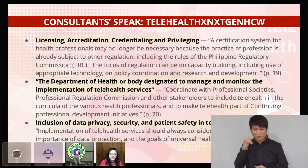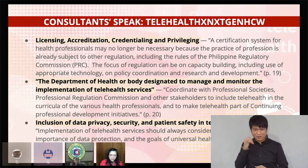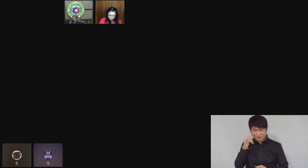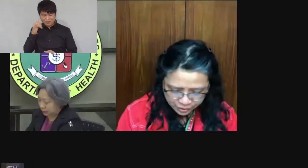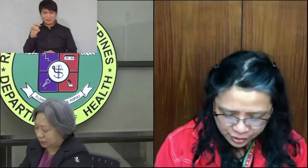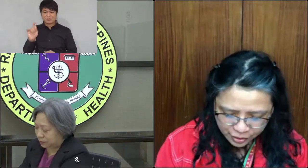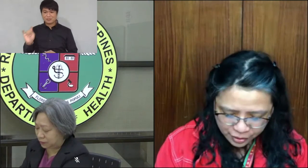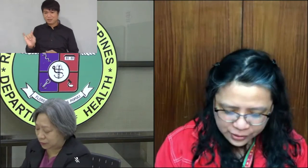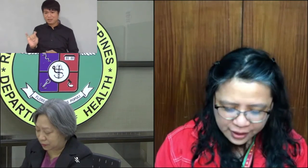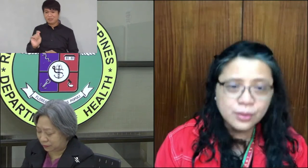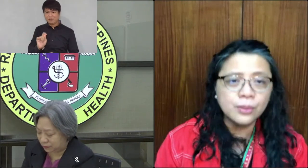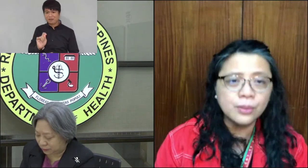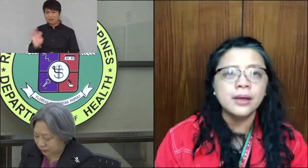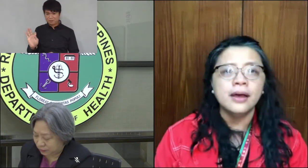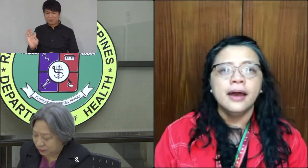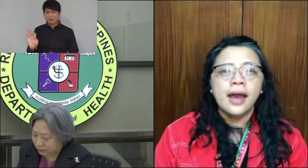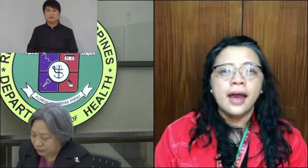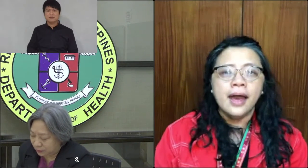Facebook. Okay, so